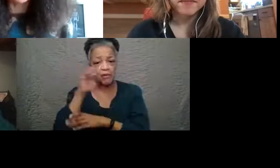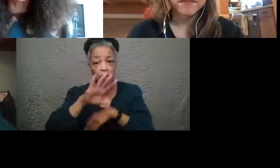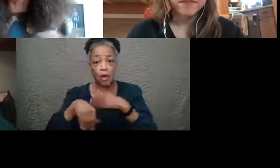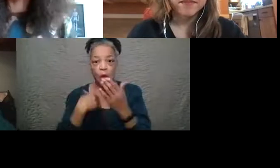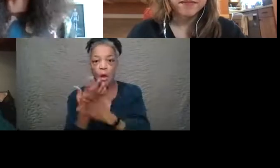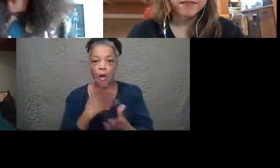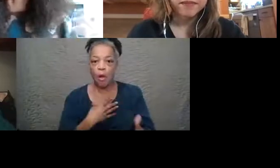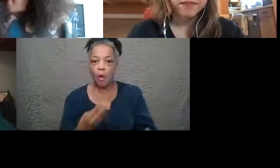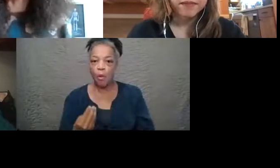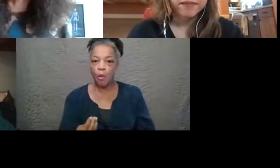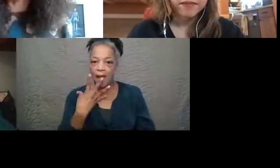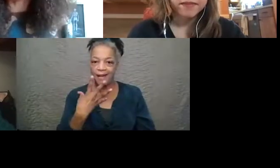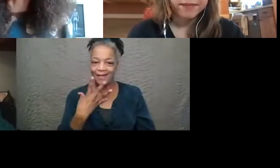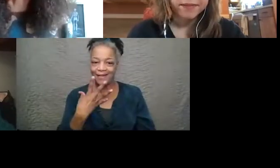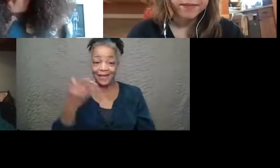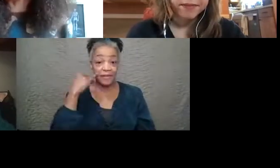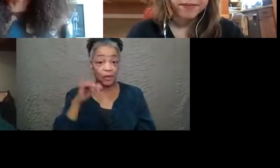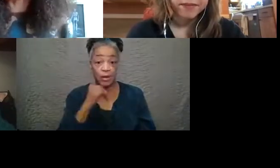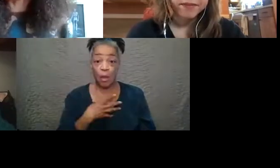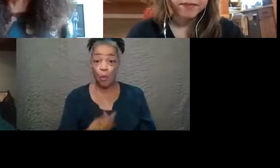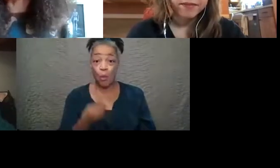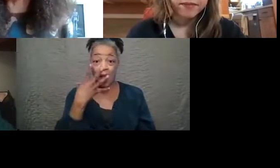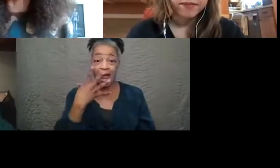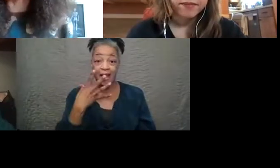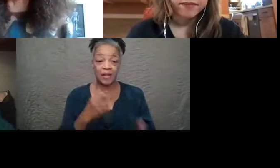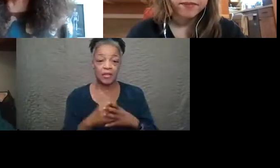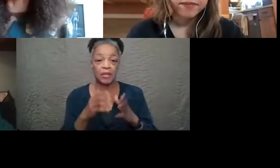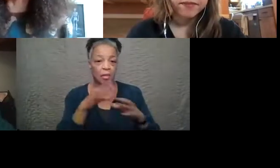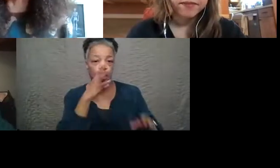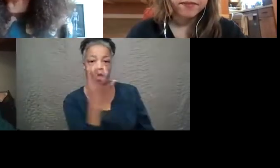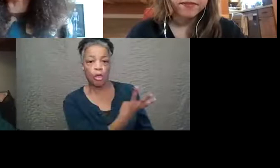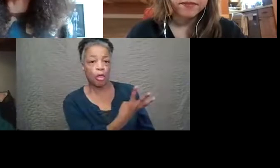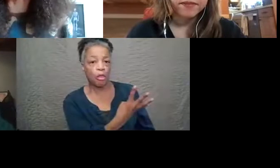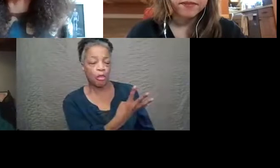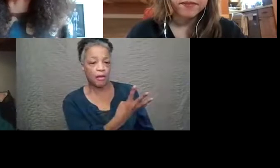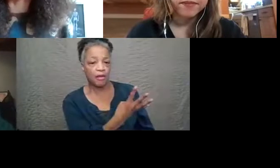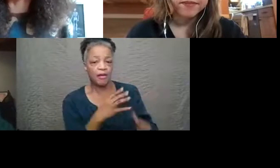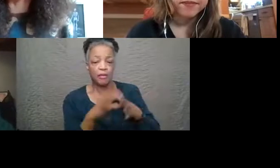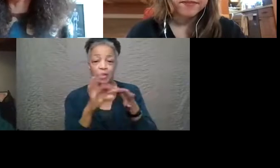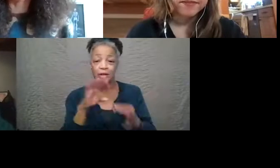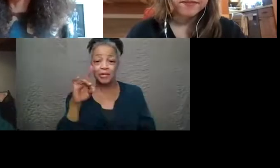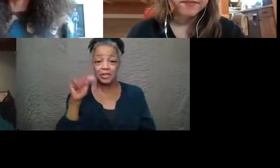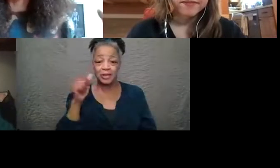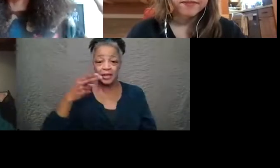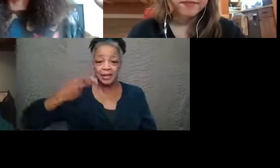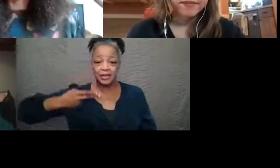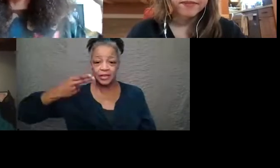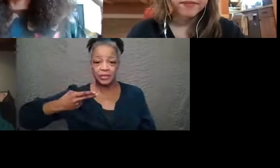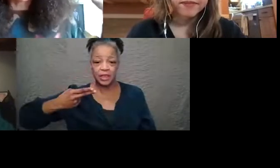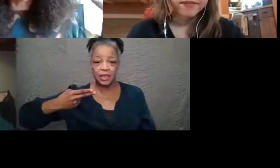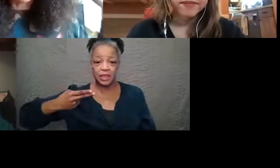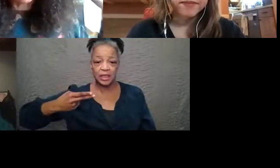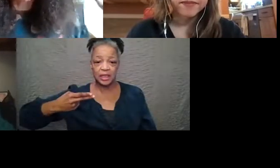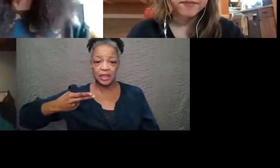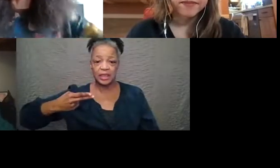white. And if they weren't white, they were swiftly forgotten as far as disability history is concerned. And, you